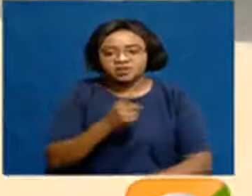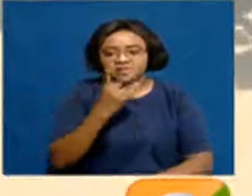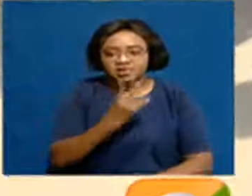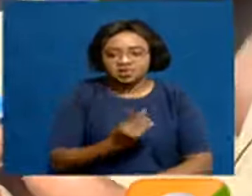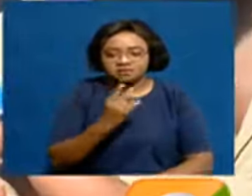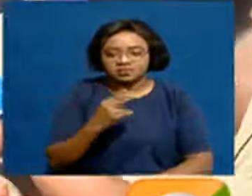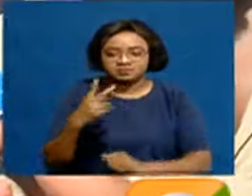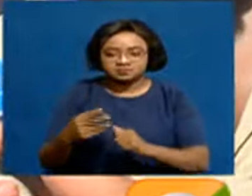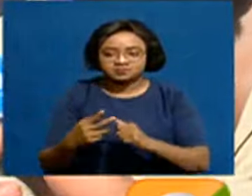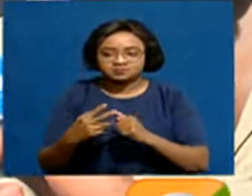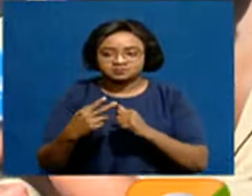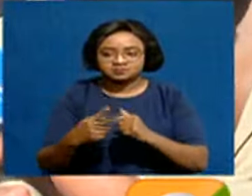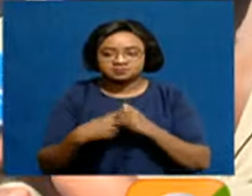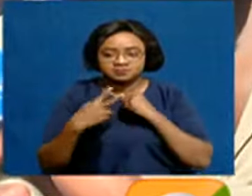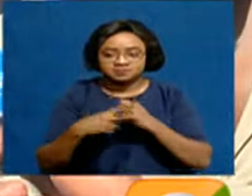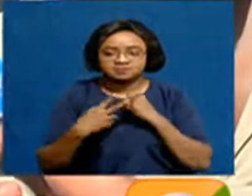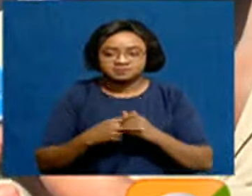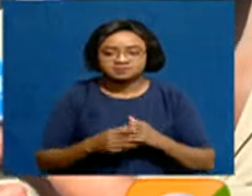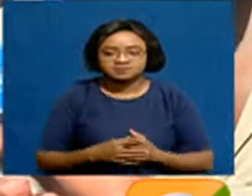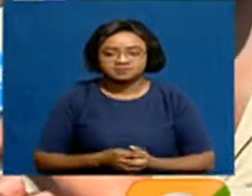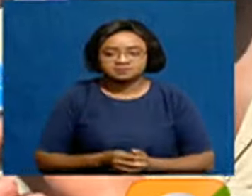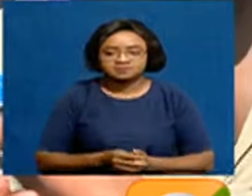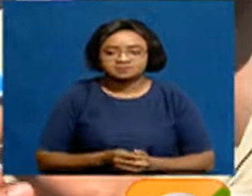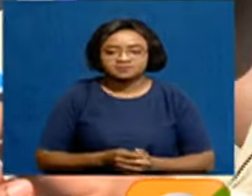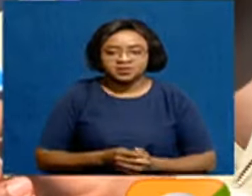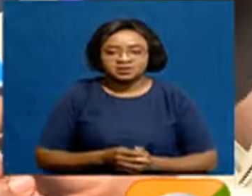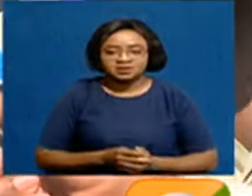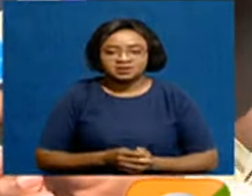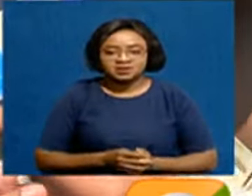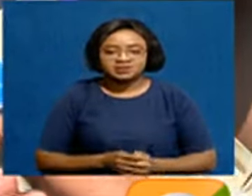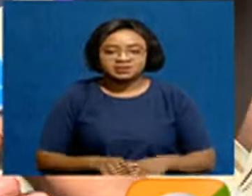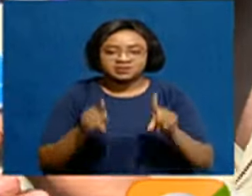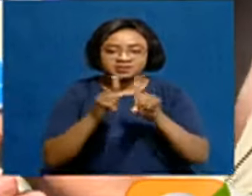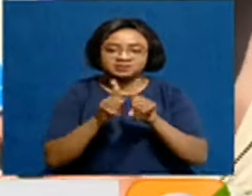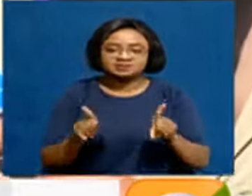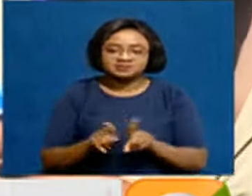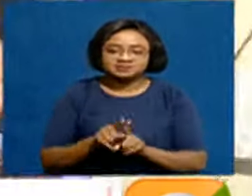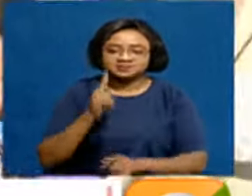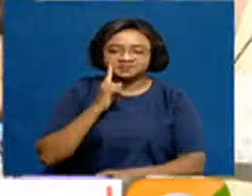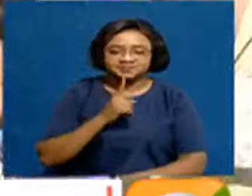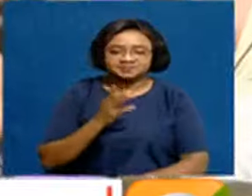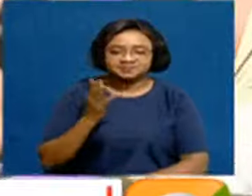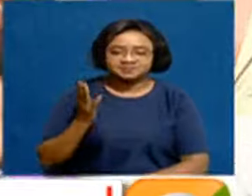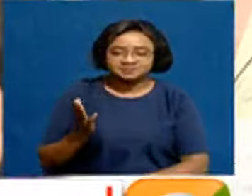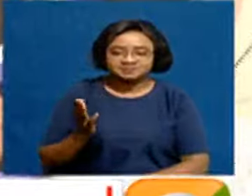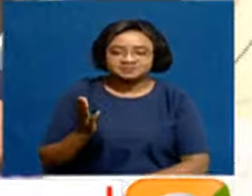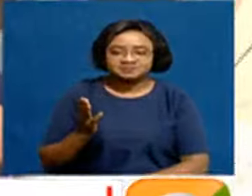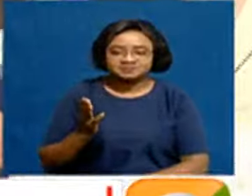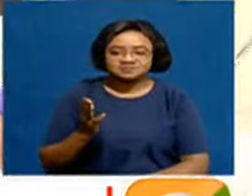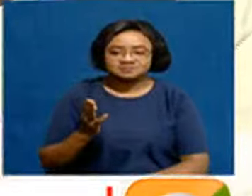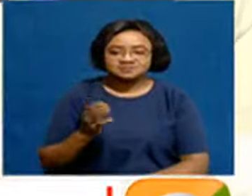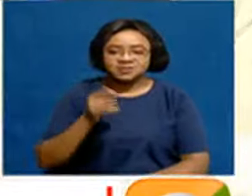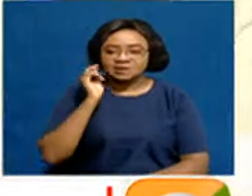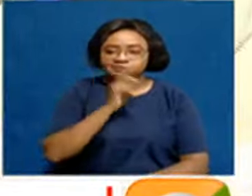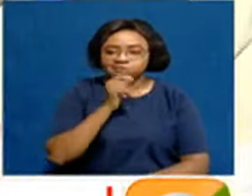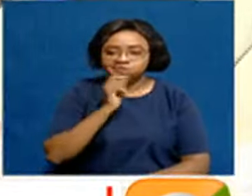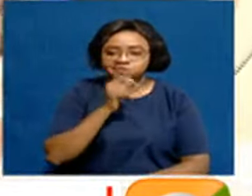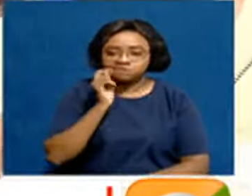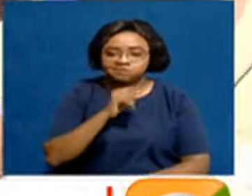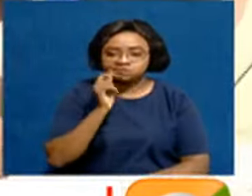Toka nisaliwa tuluwa tunakula Muguka huko, hakuna ambaye imeharibu. Muguka ni kitu ya maana